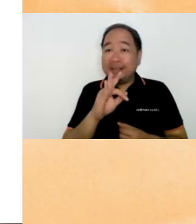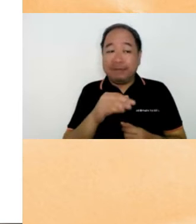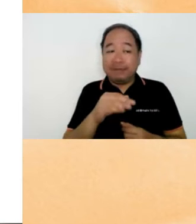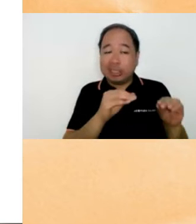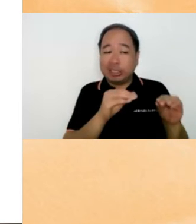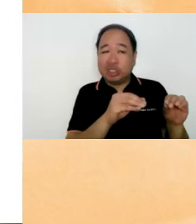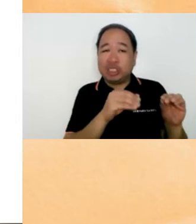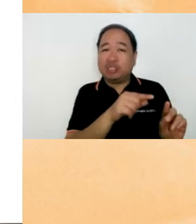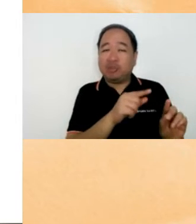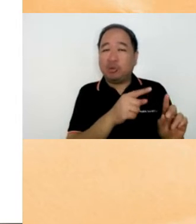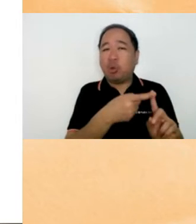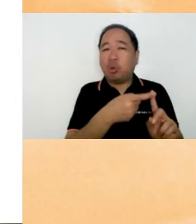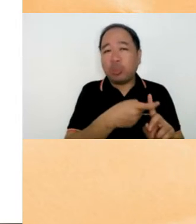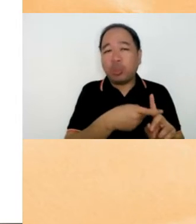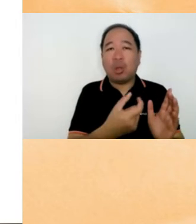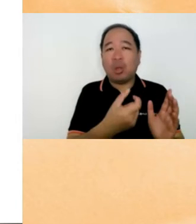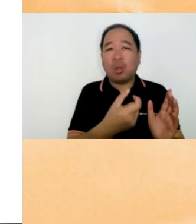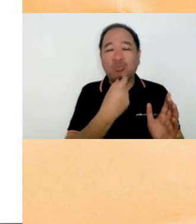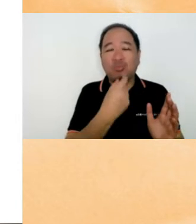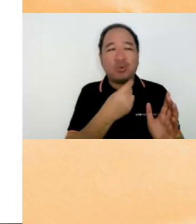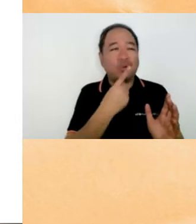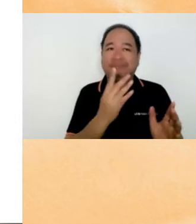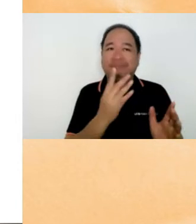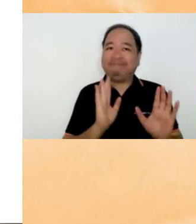religious beliefs, so we feel that adolescents should